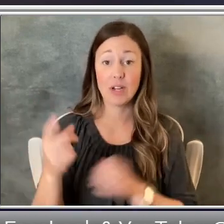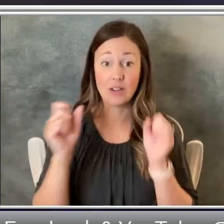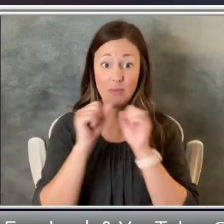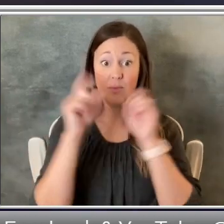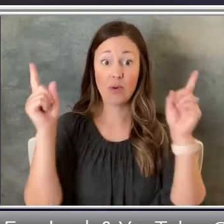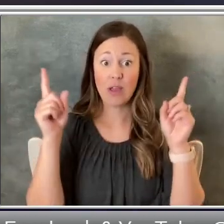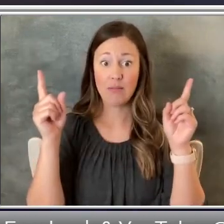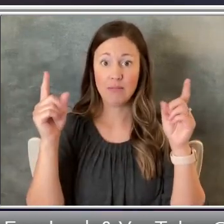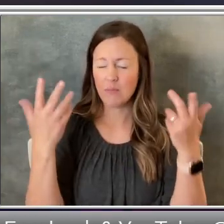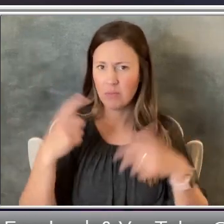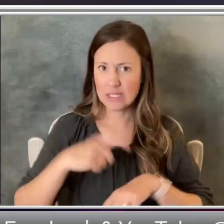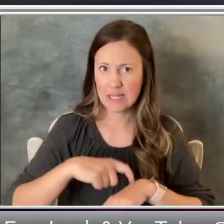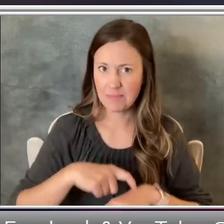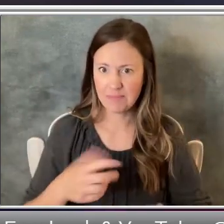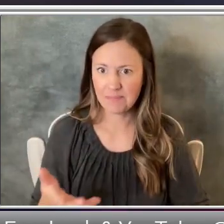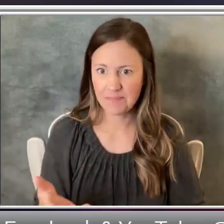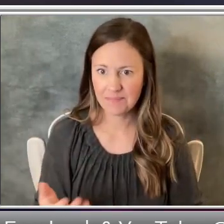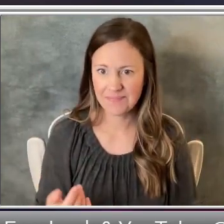what time?